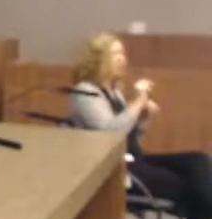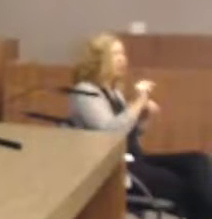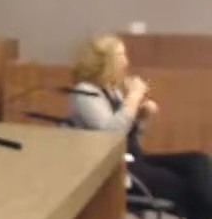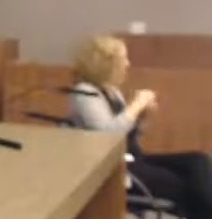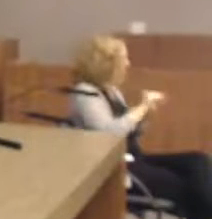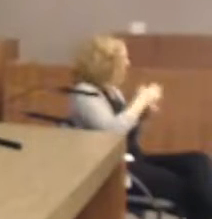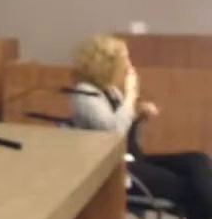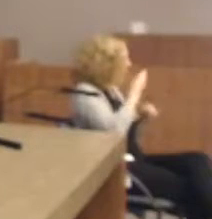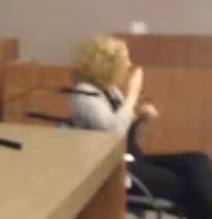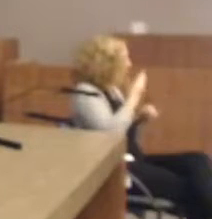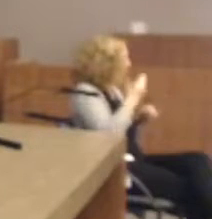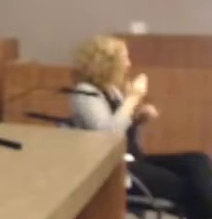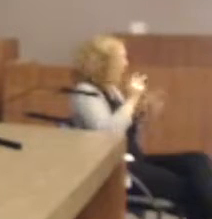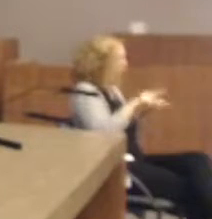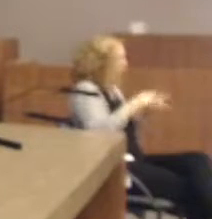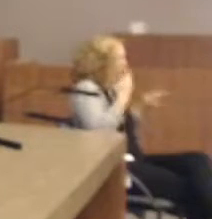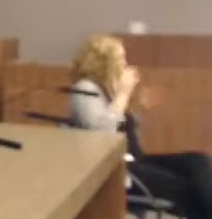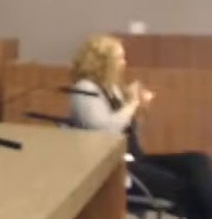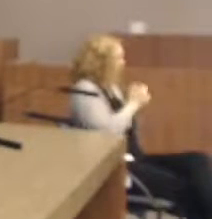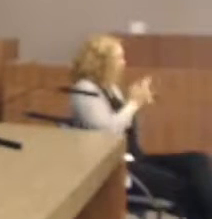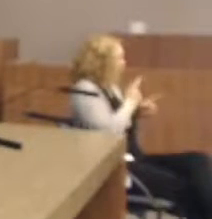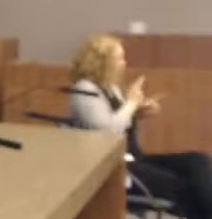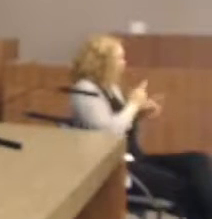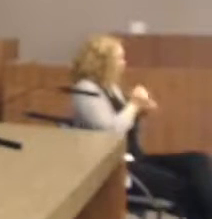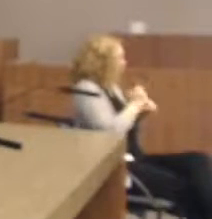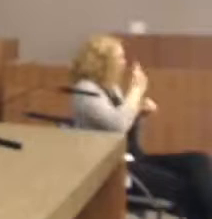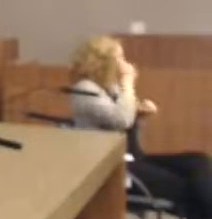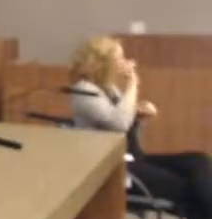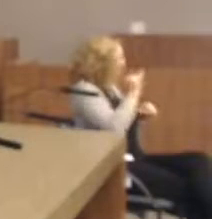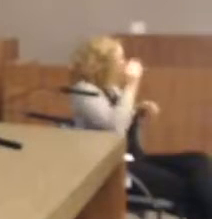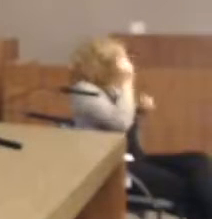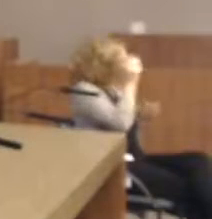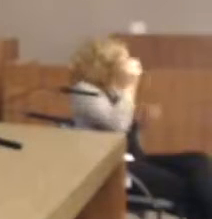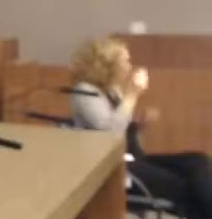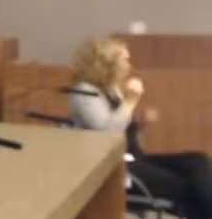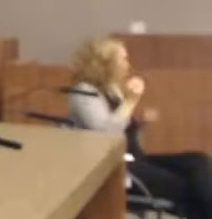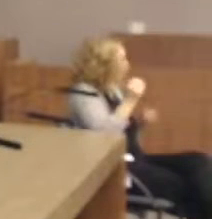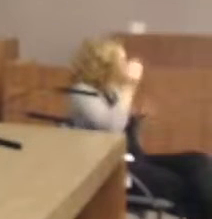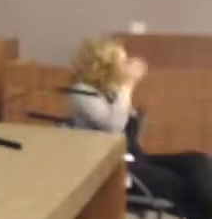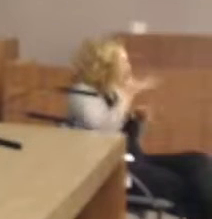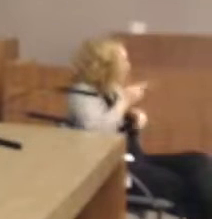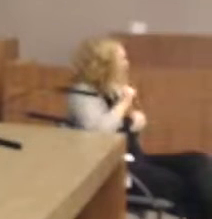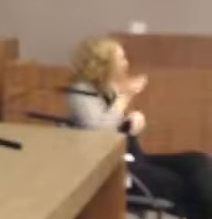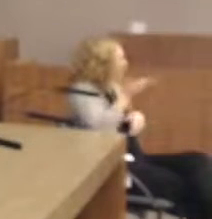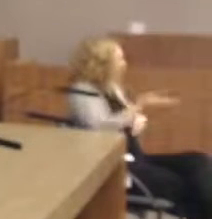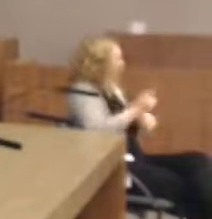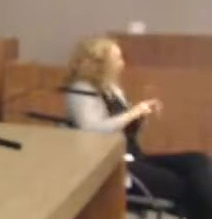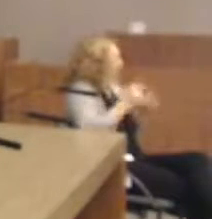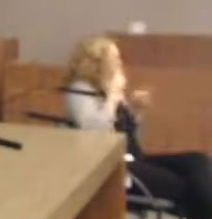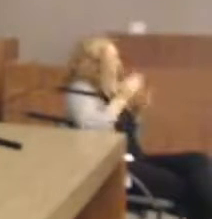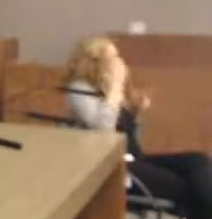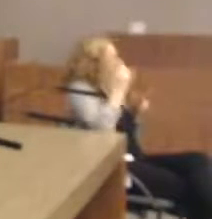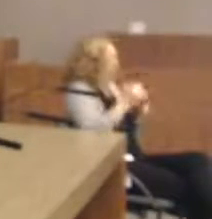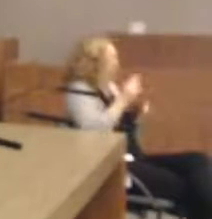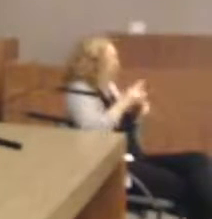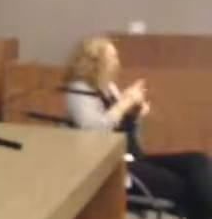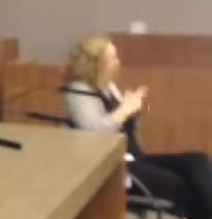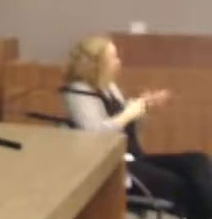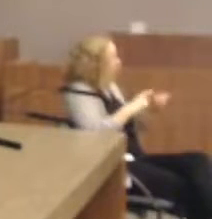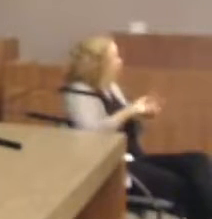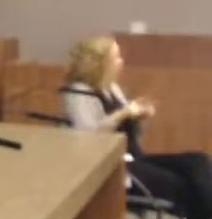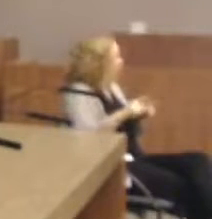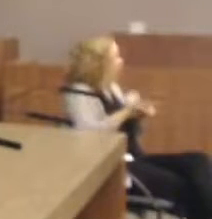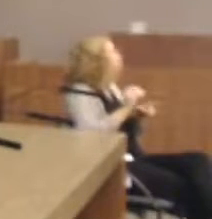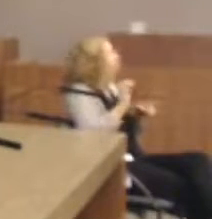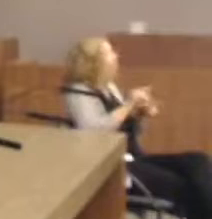smell? So they don't know how to make sense of it yet either. And so it's there, but they don't know what it is. So it's activated